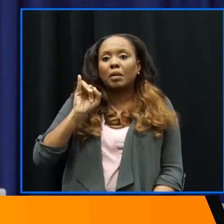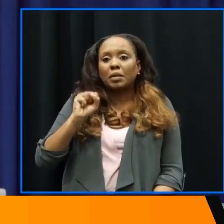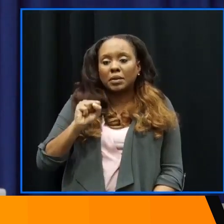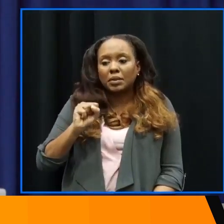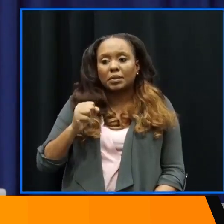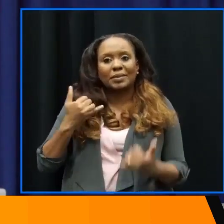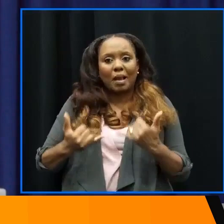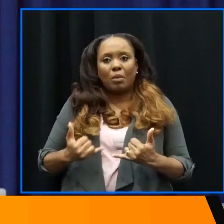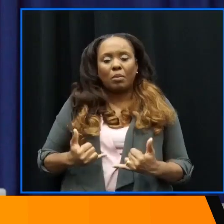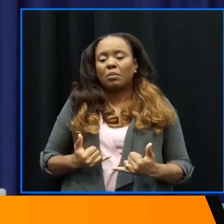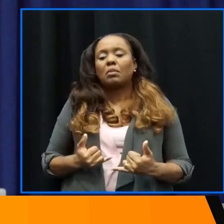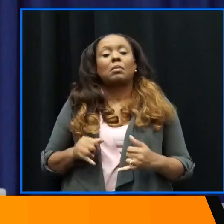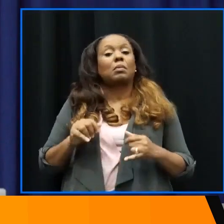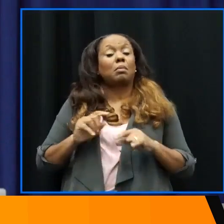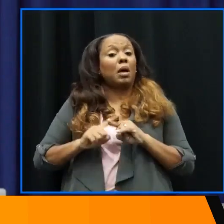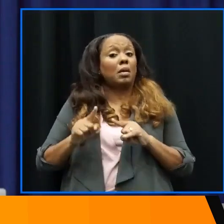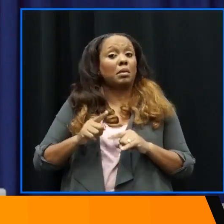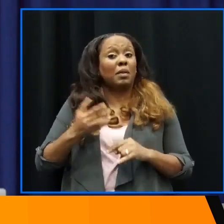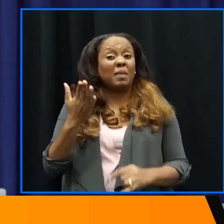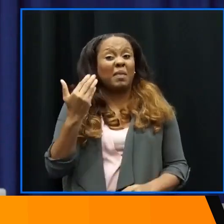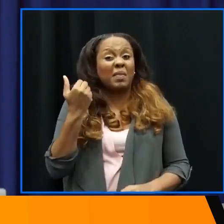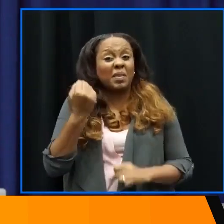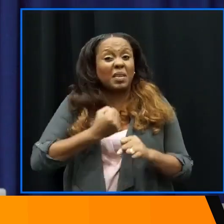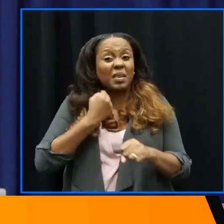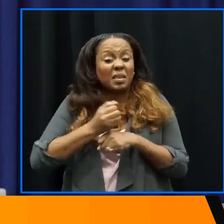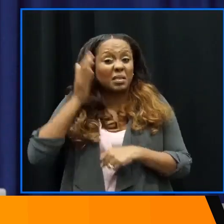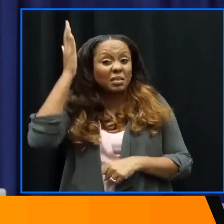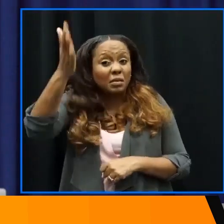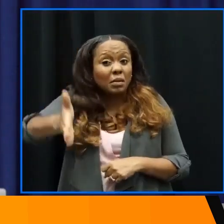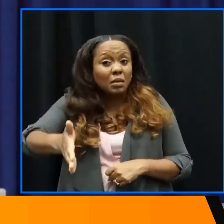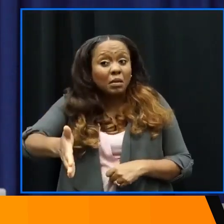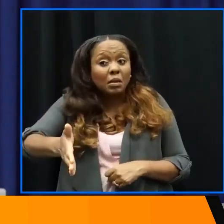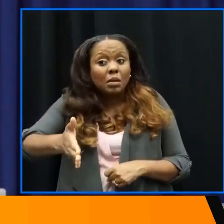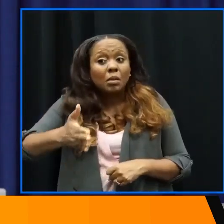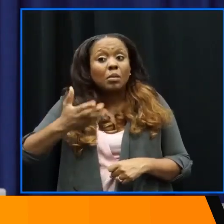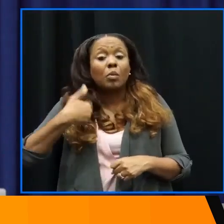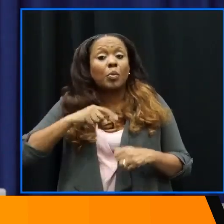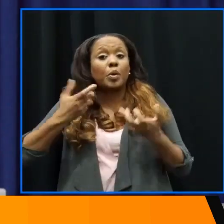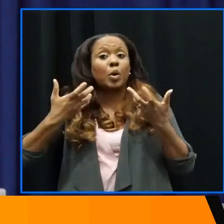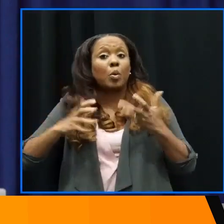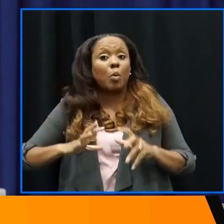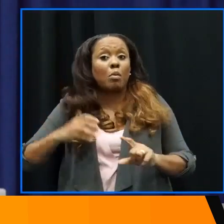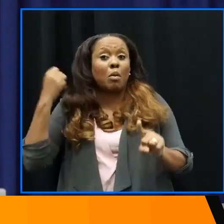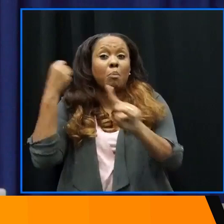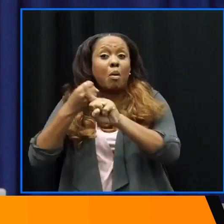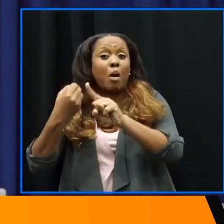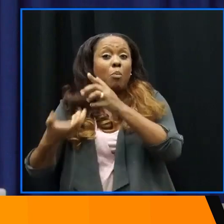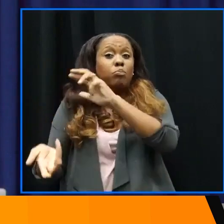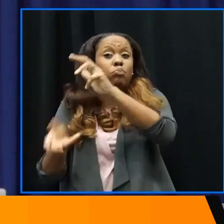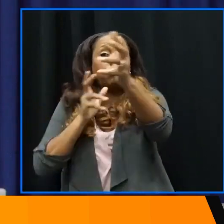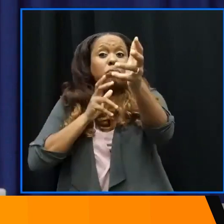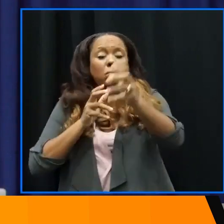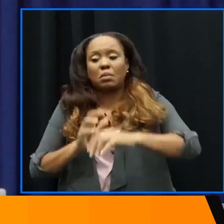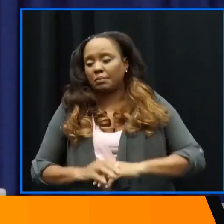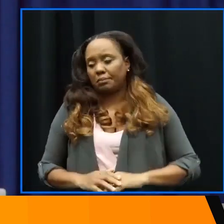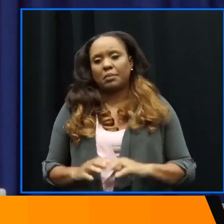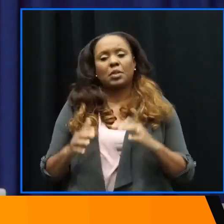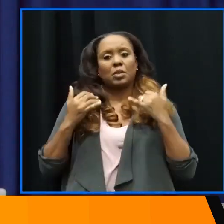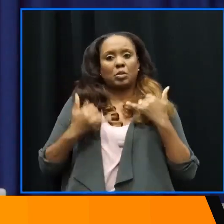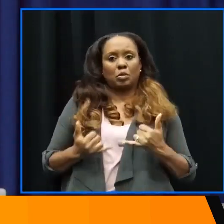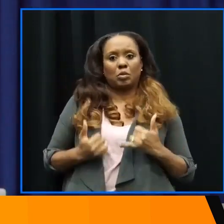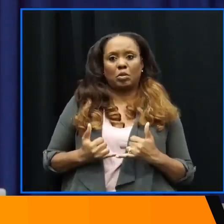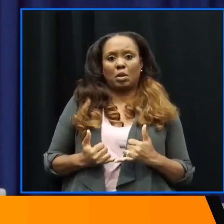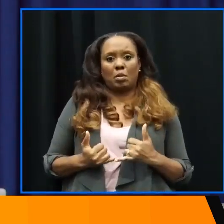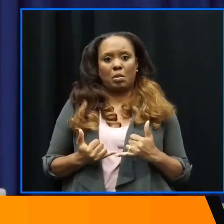That is therefore going to mean that those of us who have the responsibility for taking decisions can do so at the